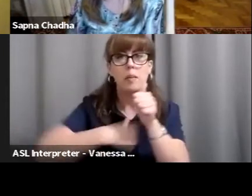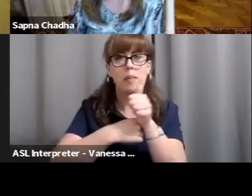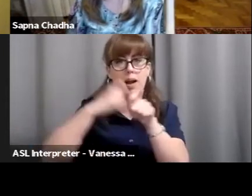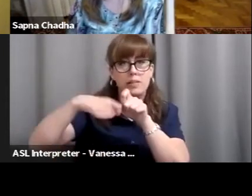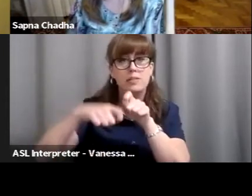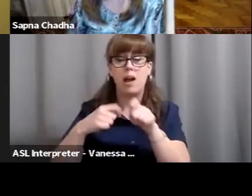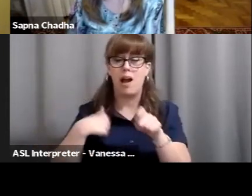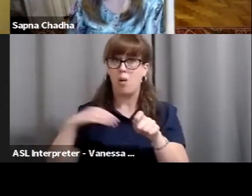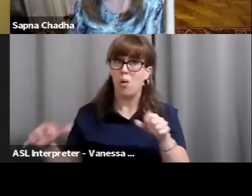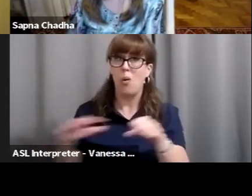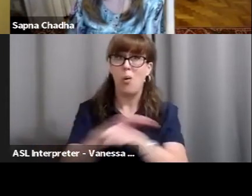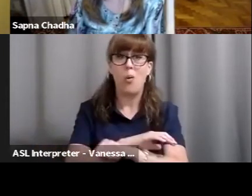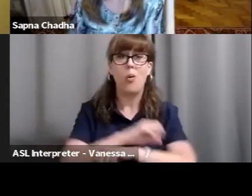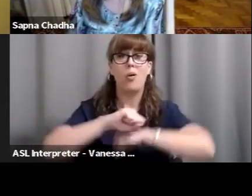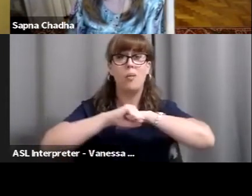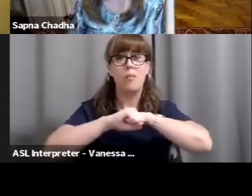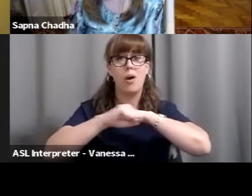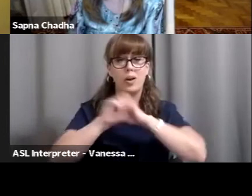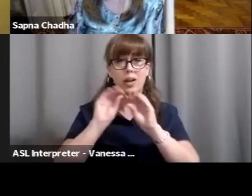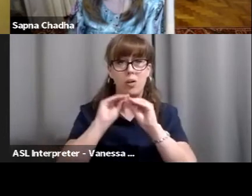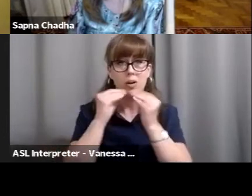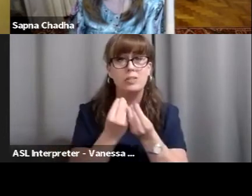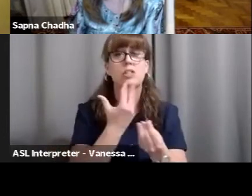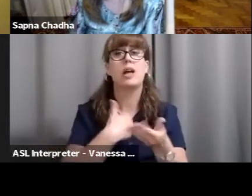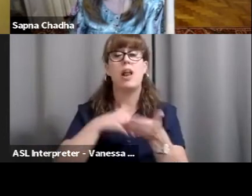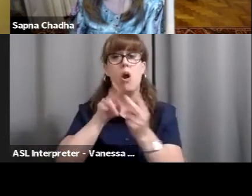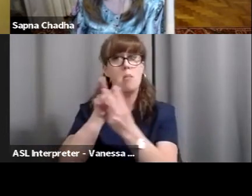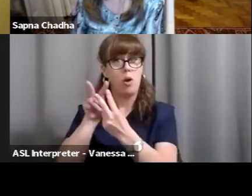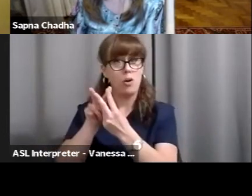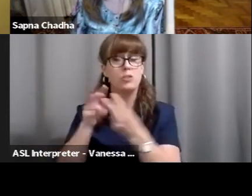marketing organization and our partners to achieving this goal.